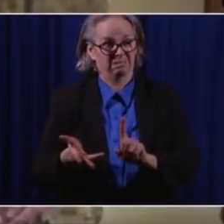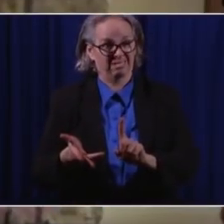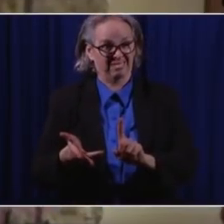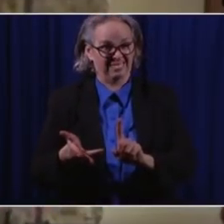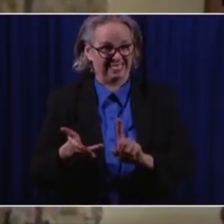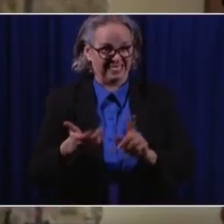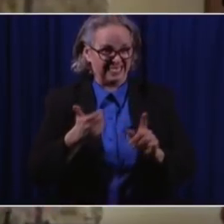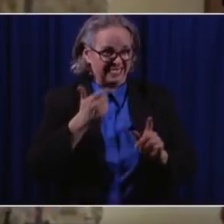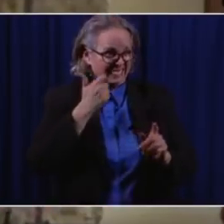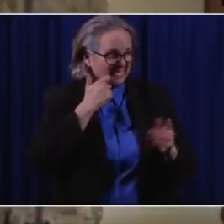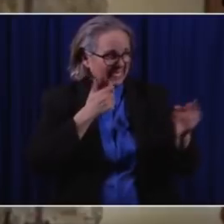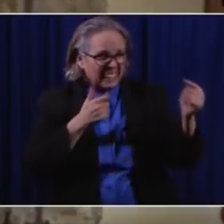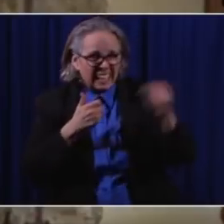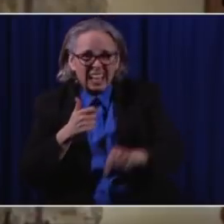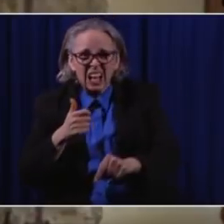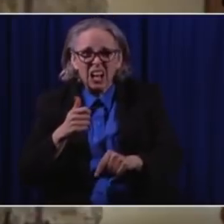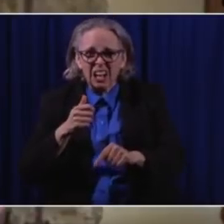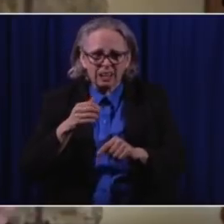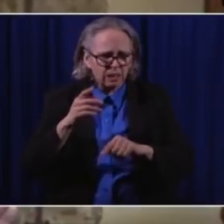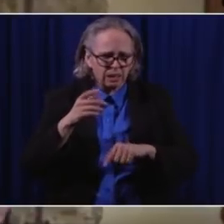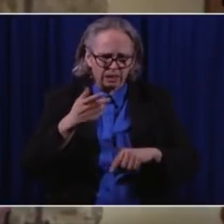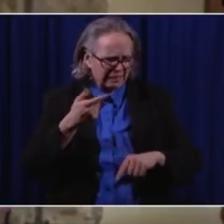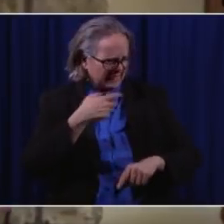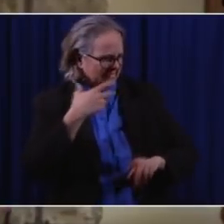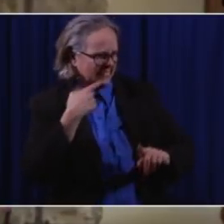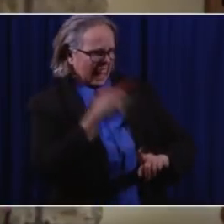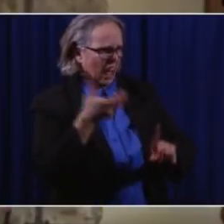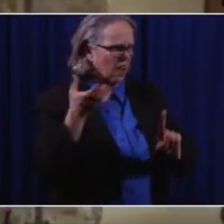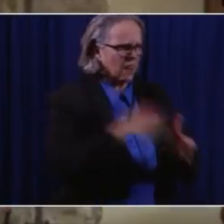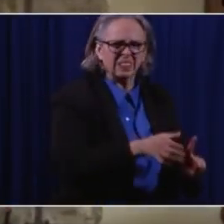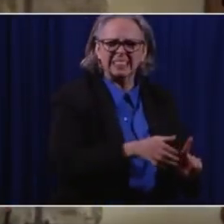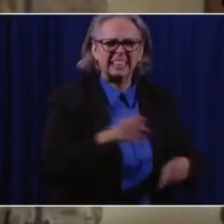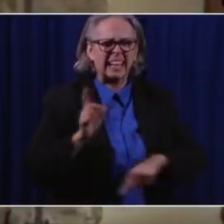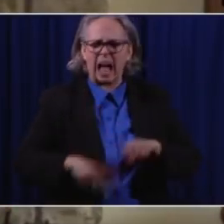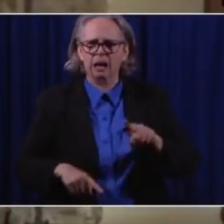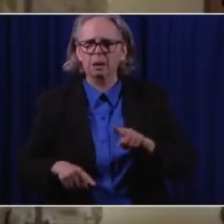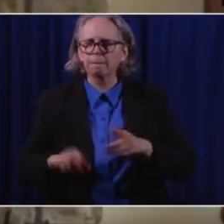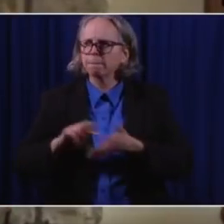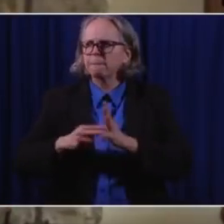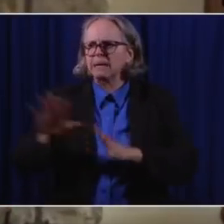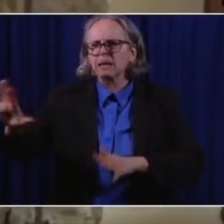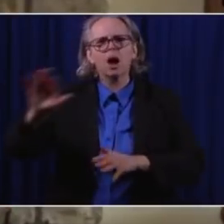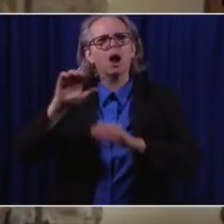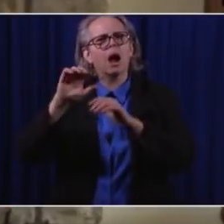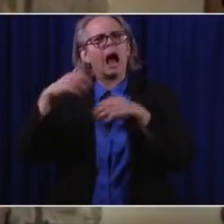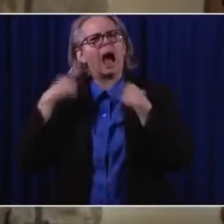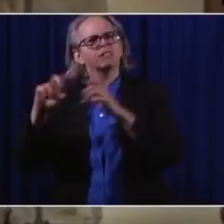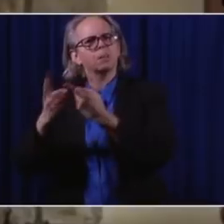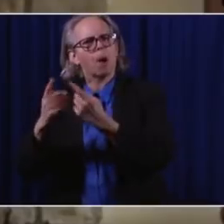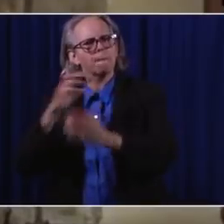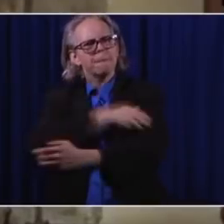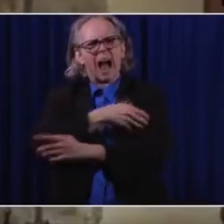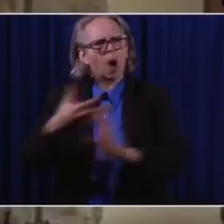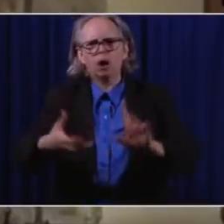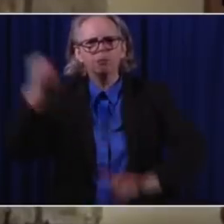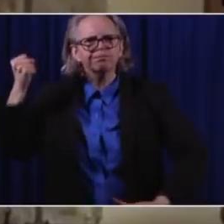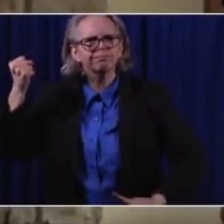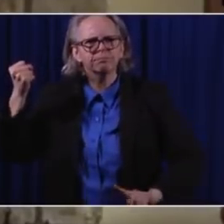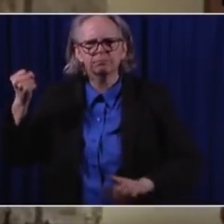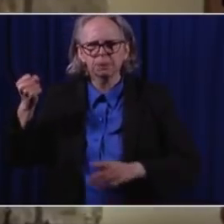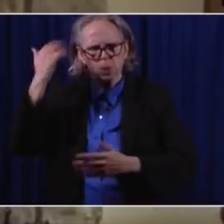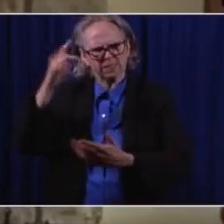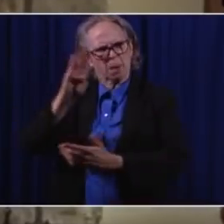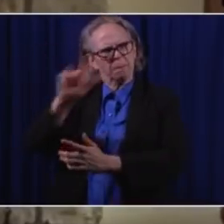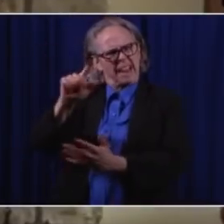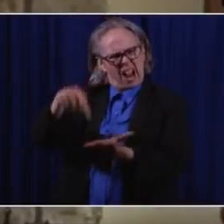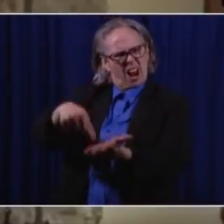you to quarantine. What this bill would say is you can't do that anymore, Health Department. You cannot order that. You've got to go find